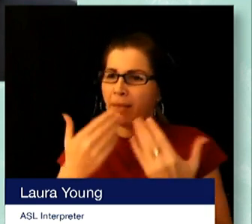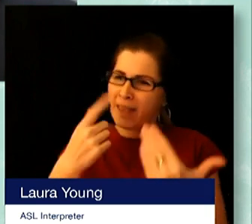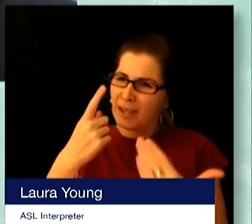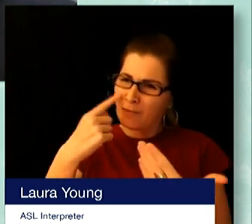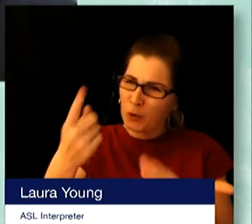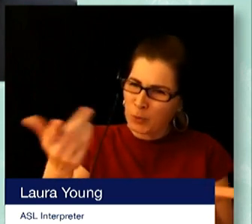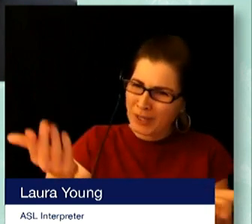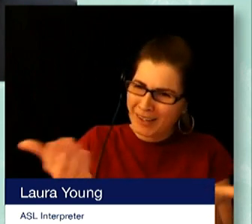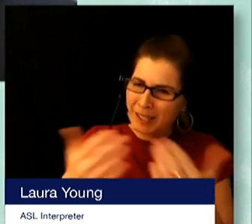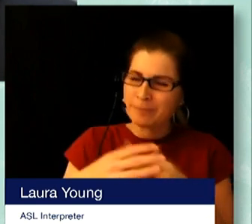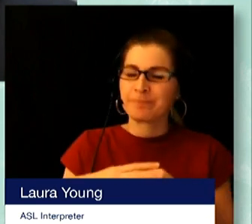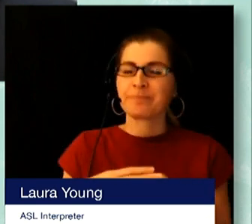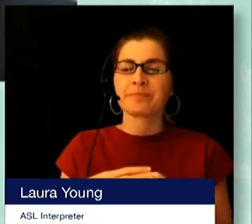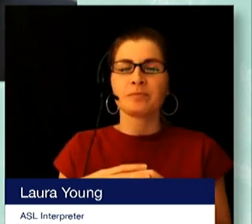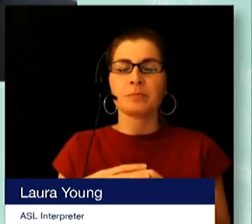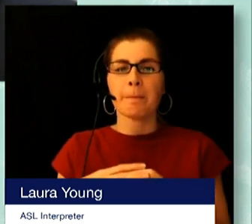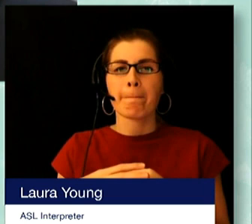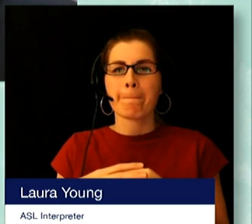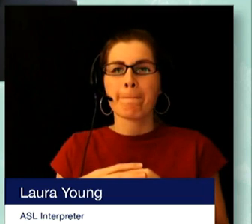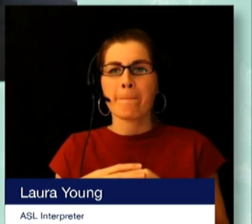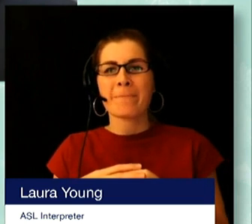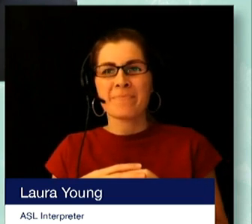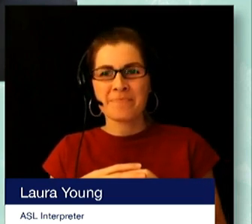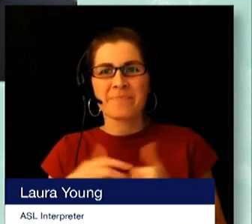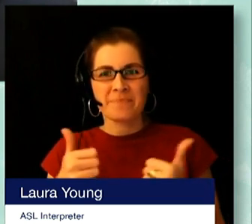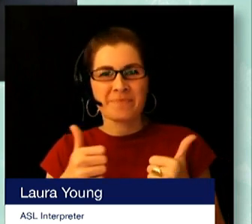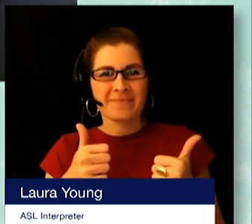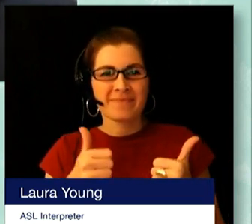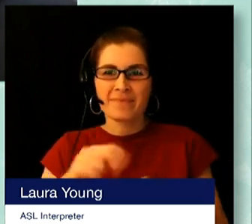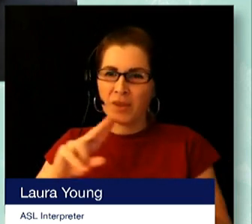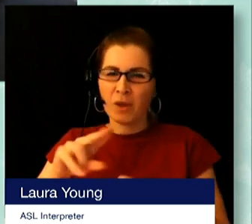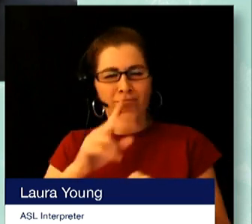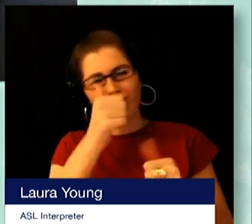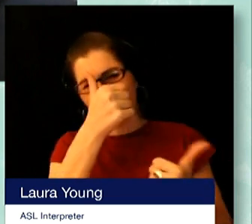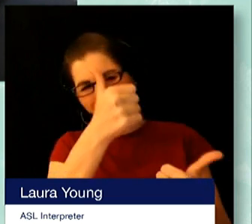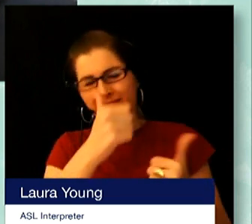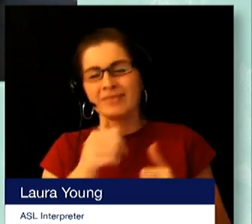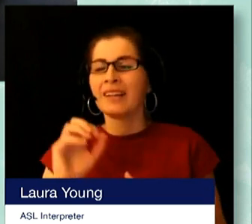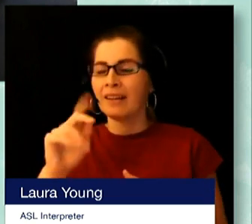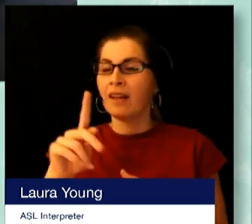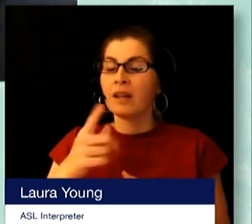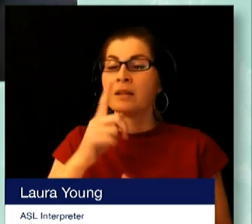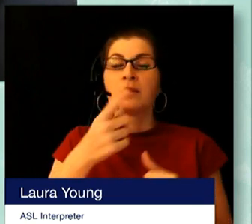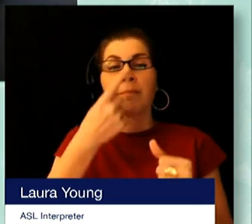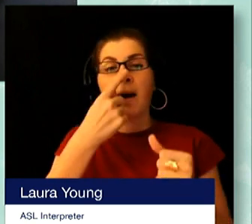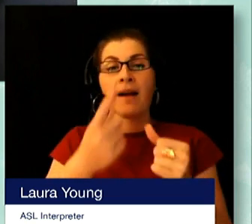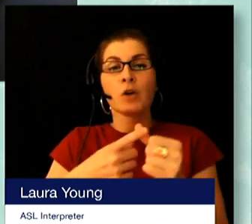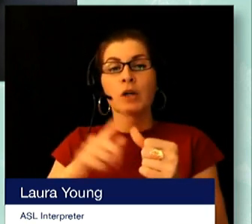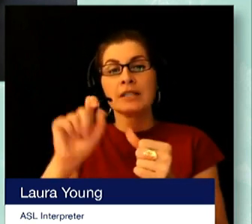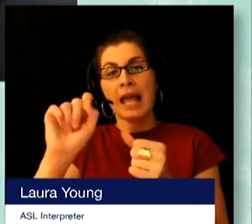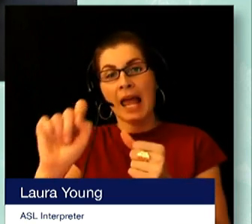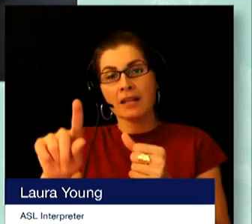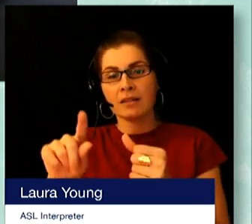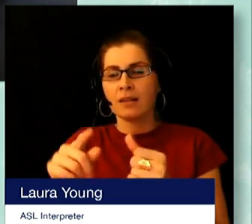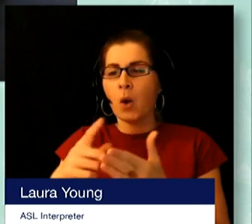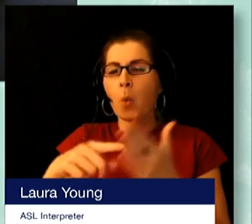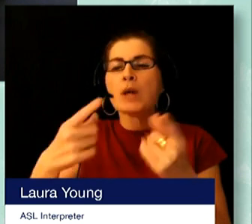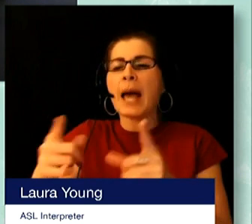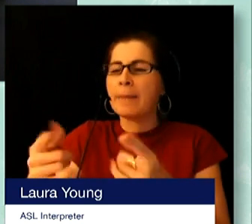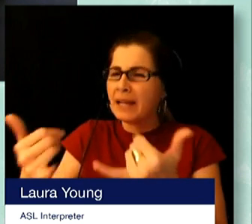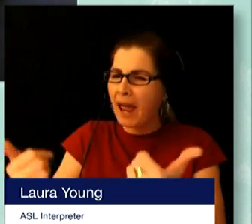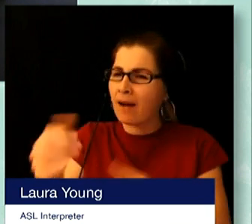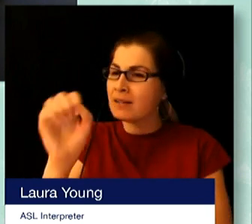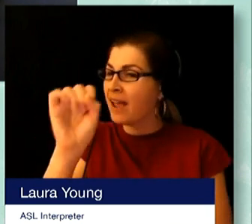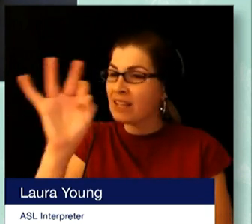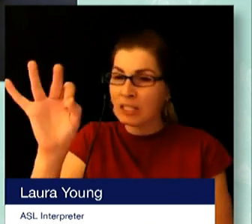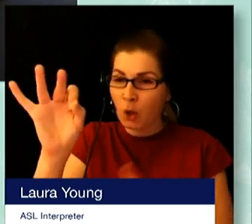here. You know, we'll start off by just, of course, you know, we'll start off by just by talking a little bit about kind of what's happening now in San